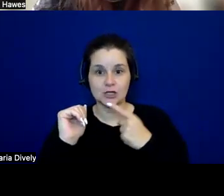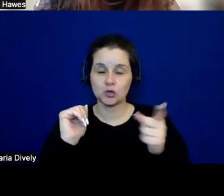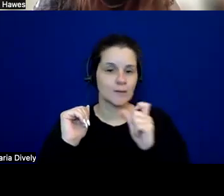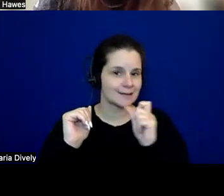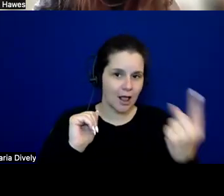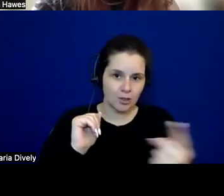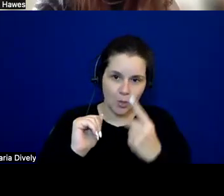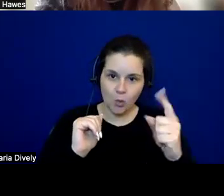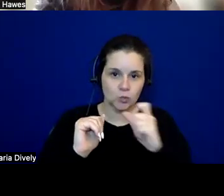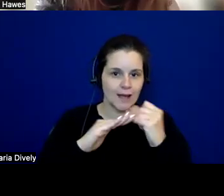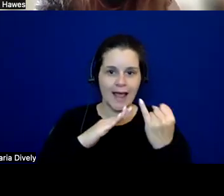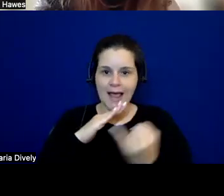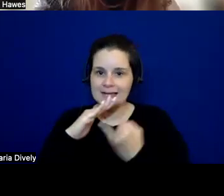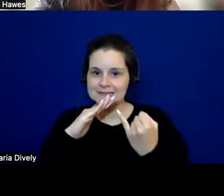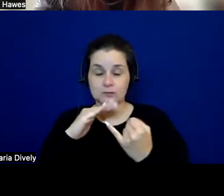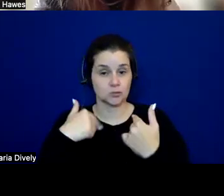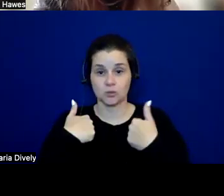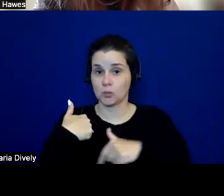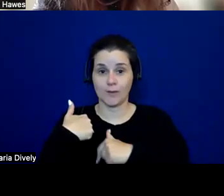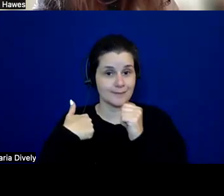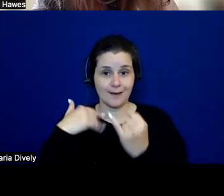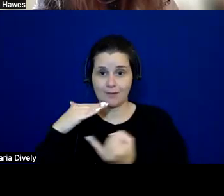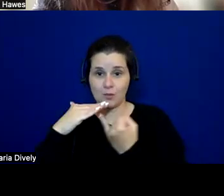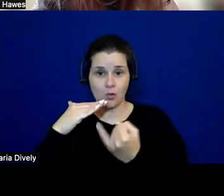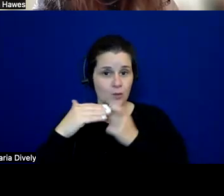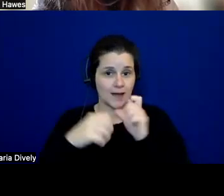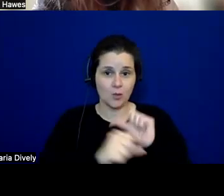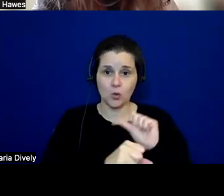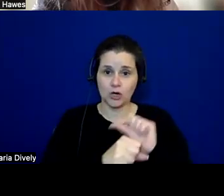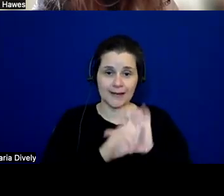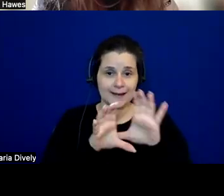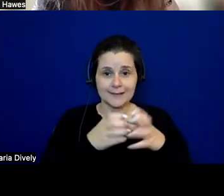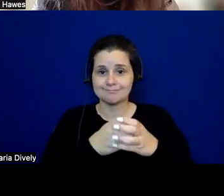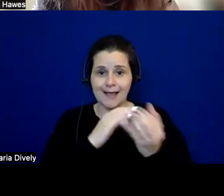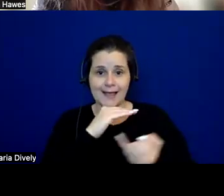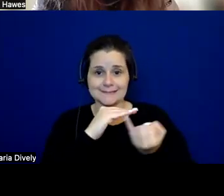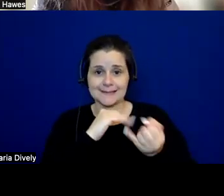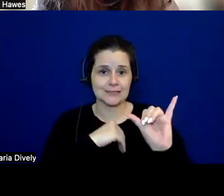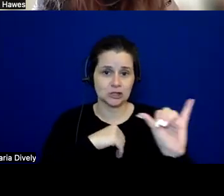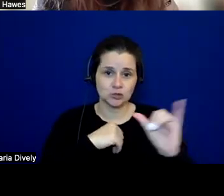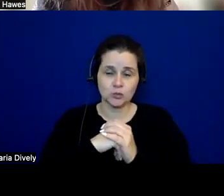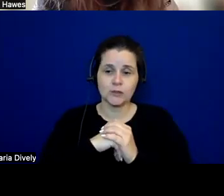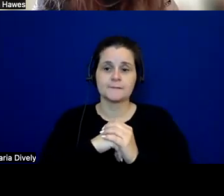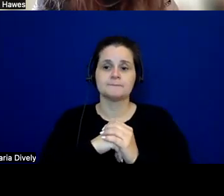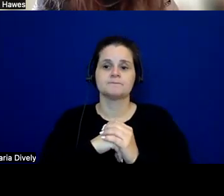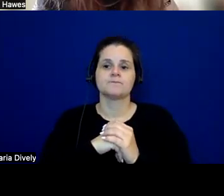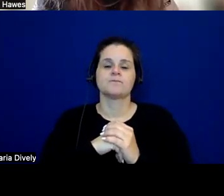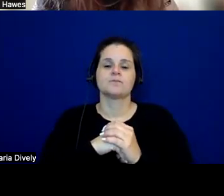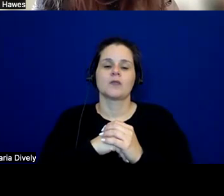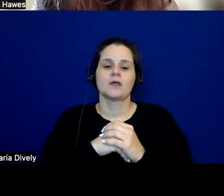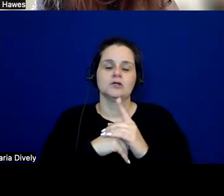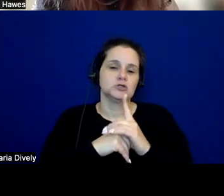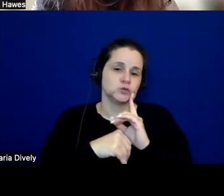you're not isolated. We're not alone and we're not working in isolation either. So to make use